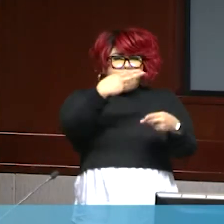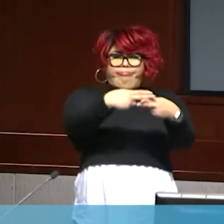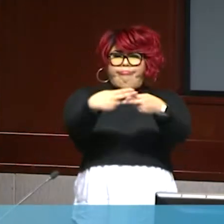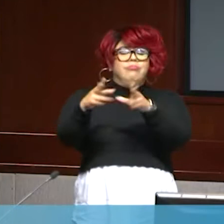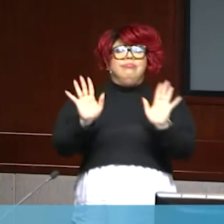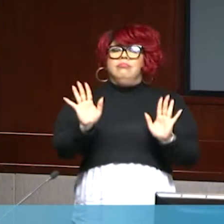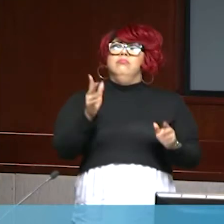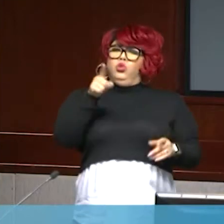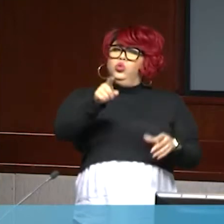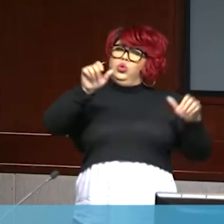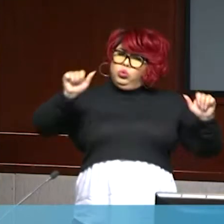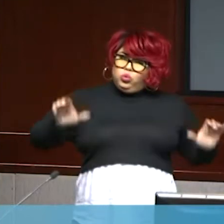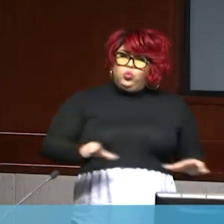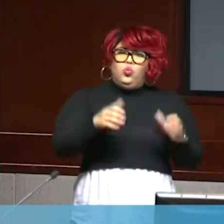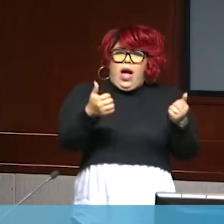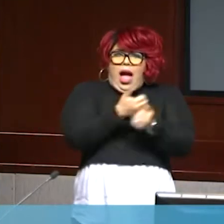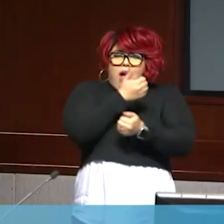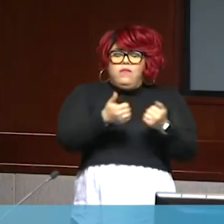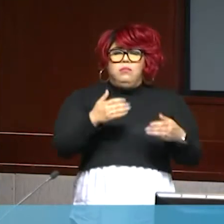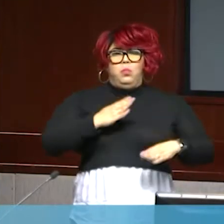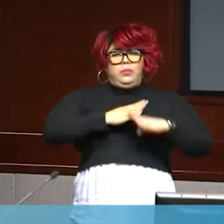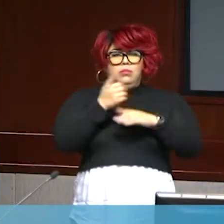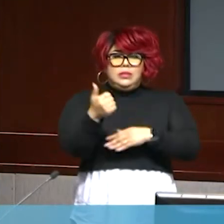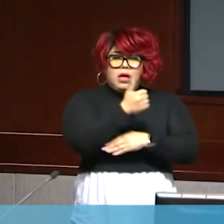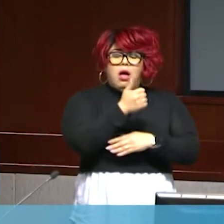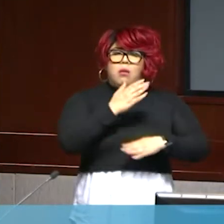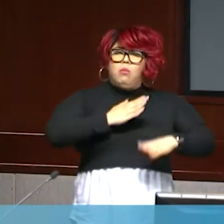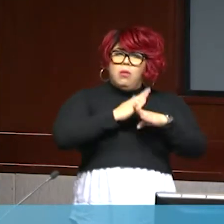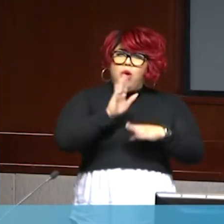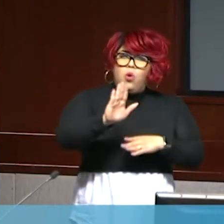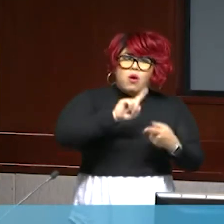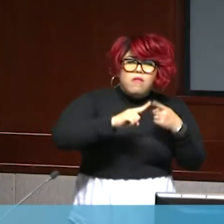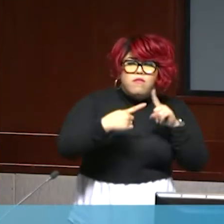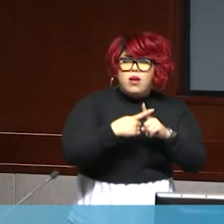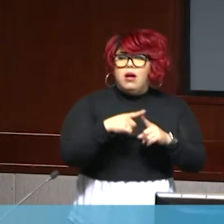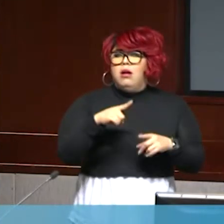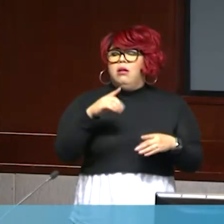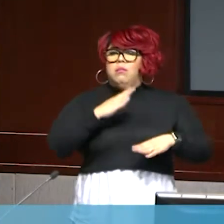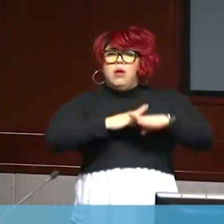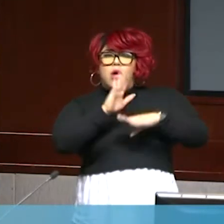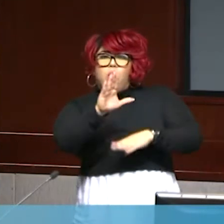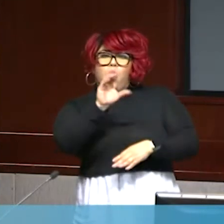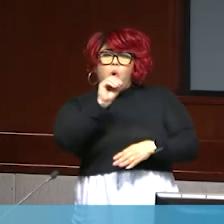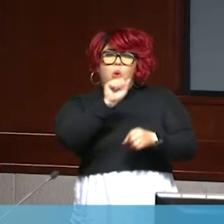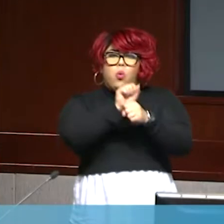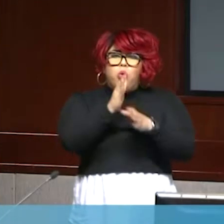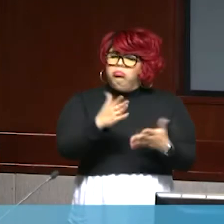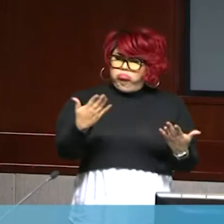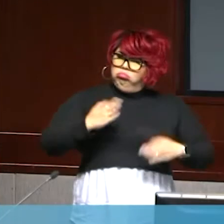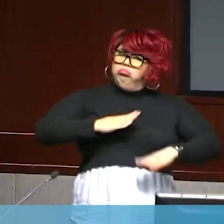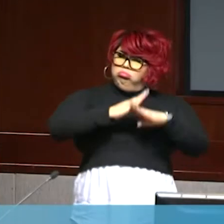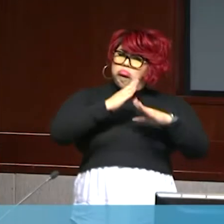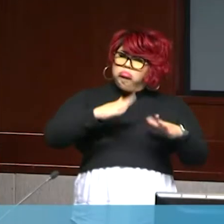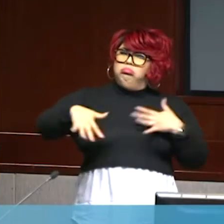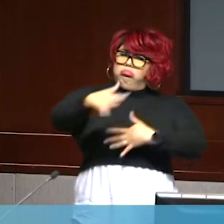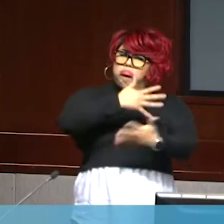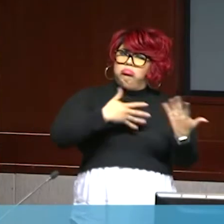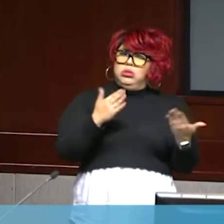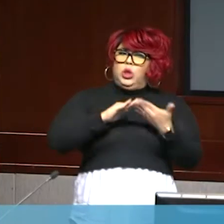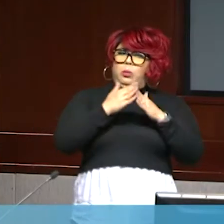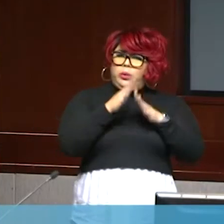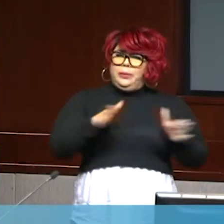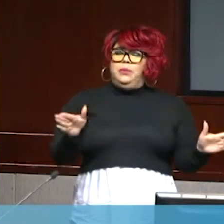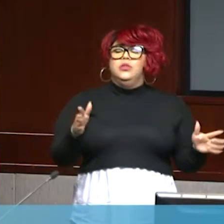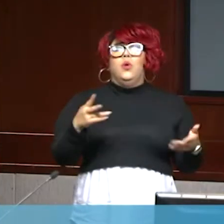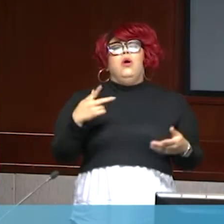protect ourselves, our coworkers, and our family and our friends. So We are encouraging